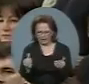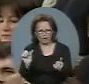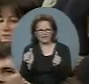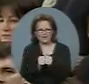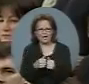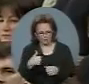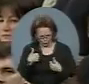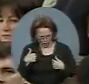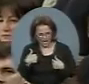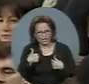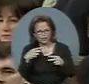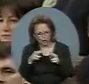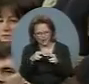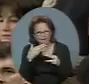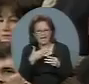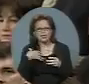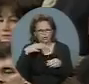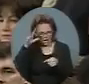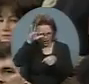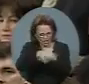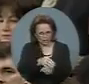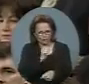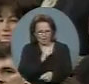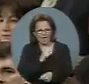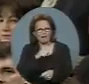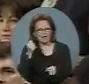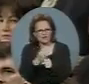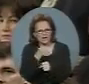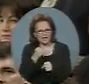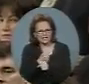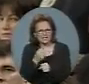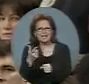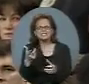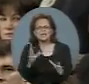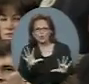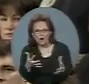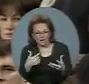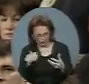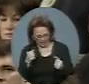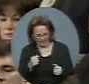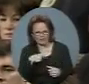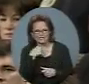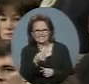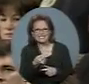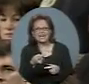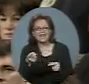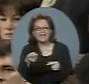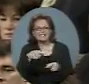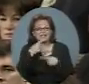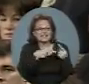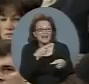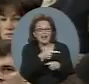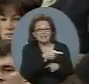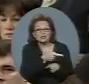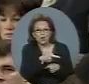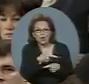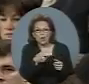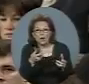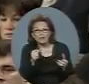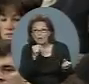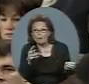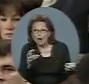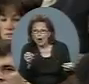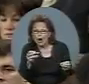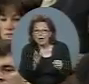see what the facts are. I can tell them that this allegation that there is no access to the Afghan prisons turns out to be completely false, and I